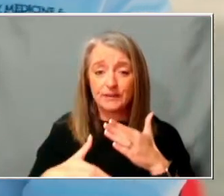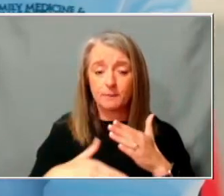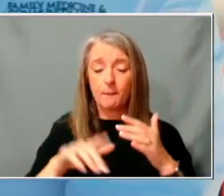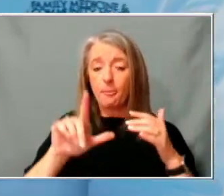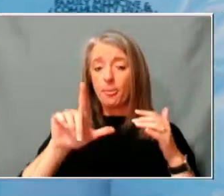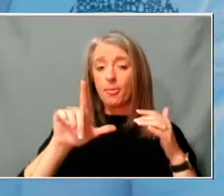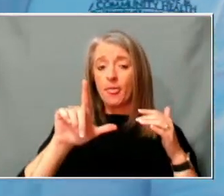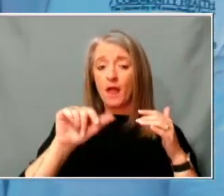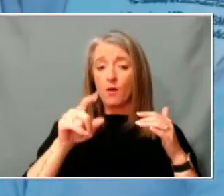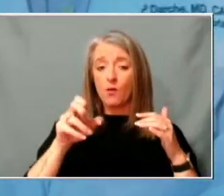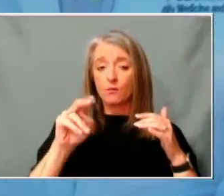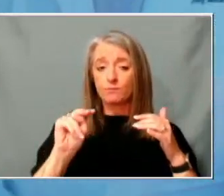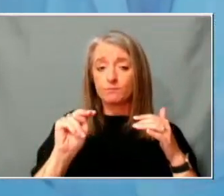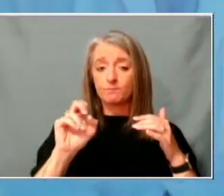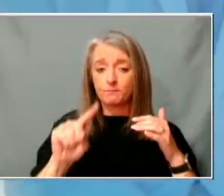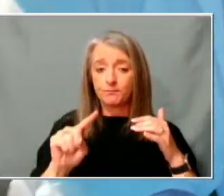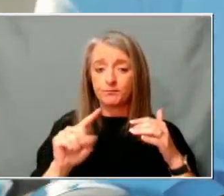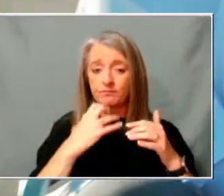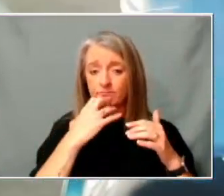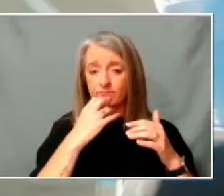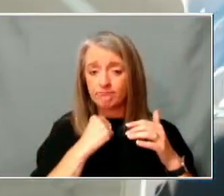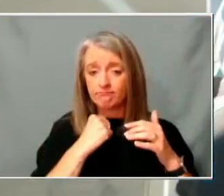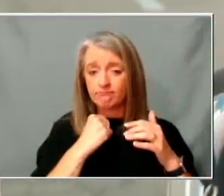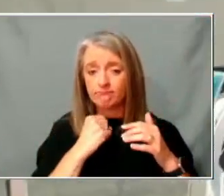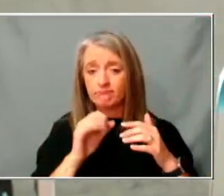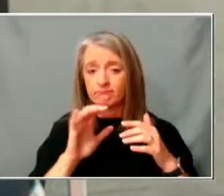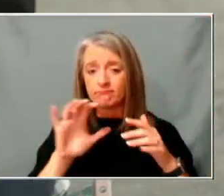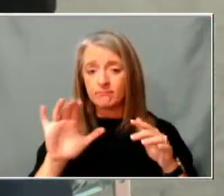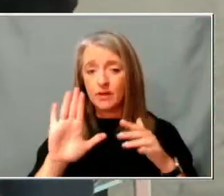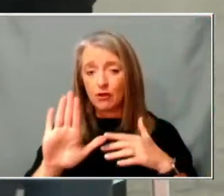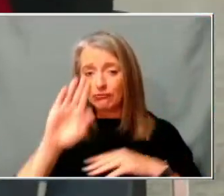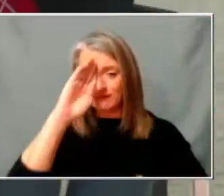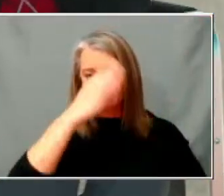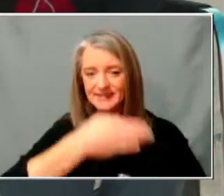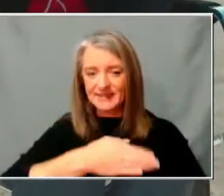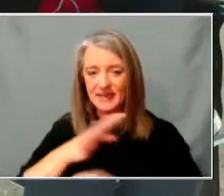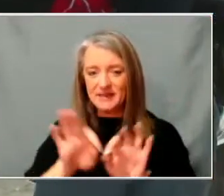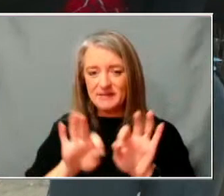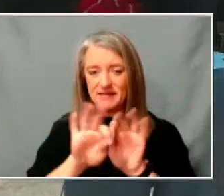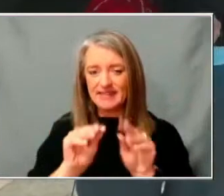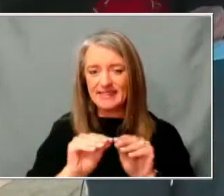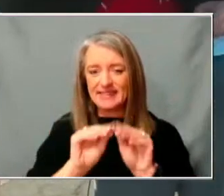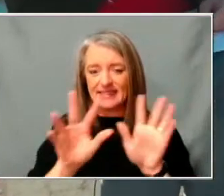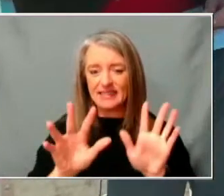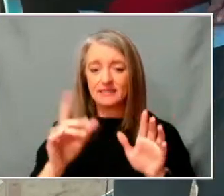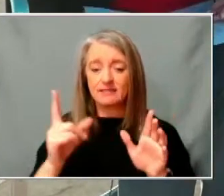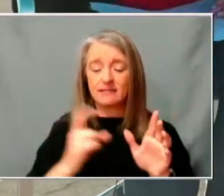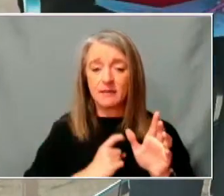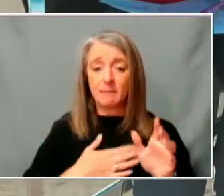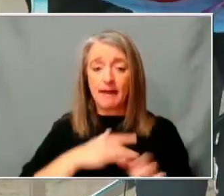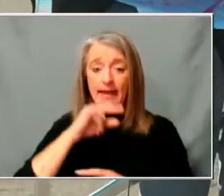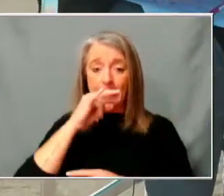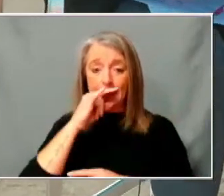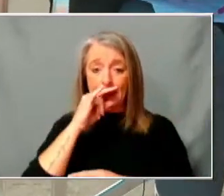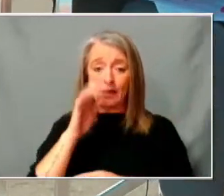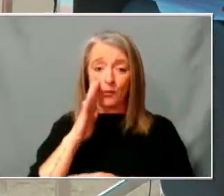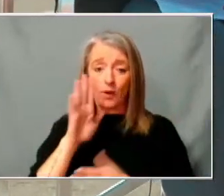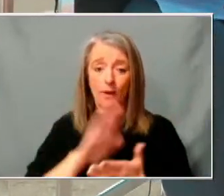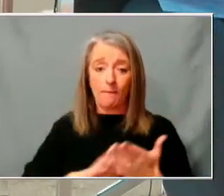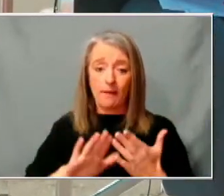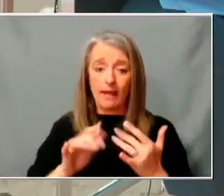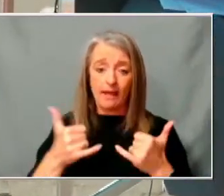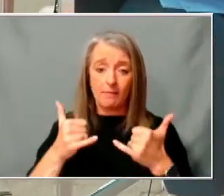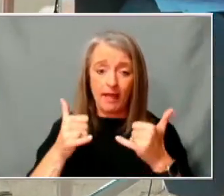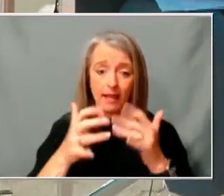question. Obviously she cares most importantly about her son, and we know that. That's very clear. But she asked that question, is my kid going to be able to go on and play college ball? Yeah.